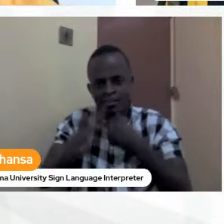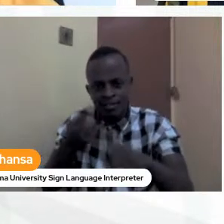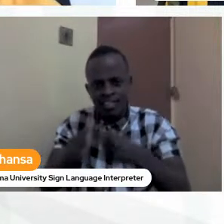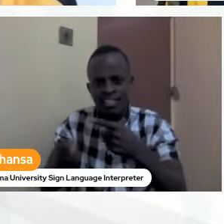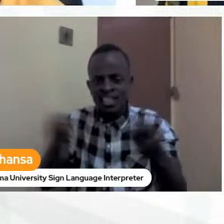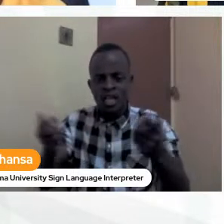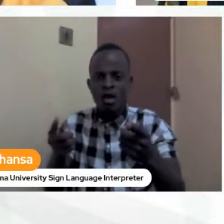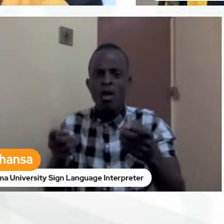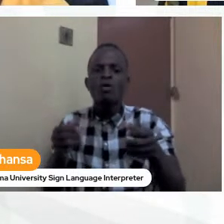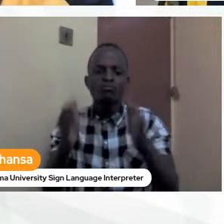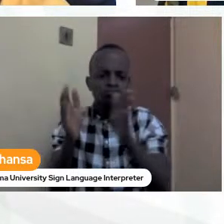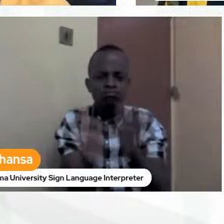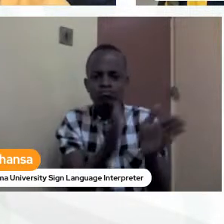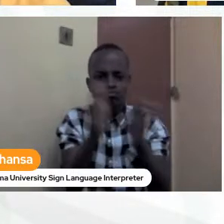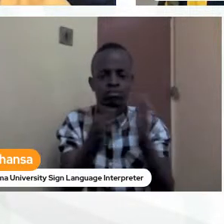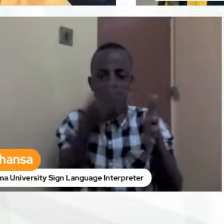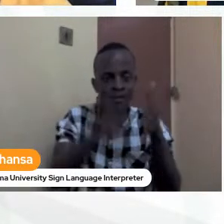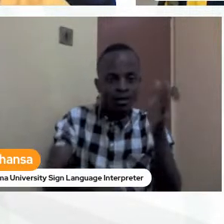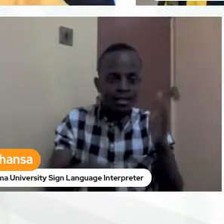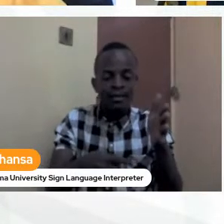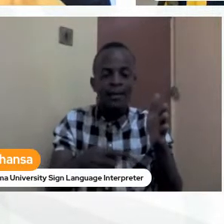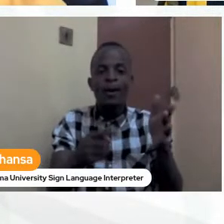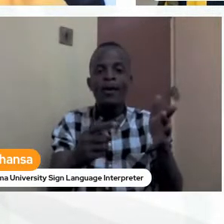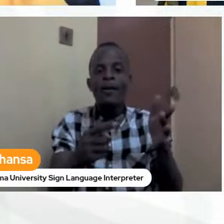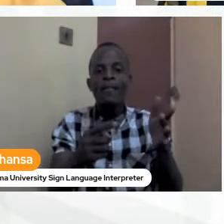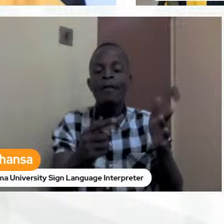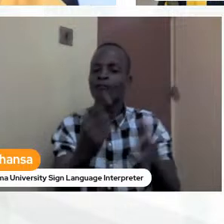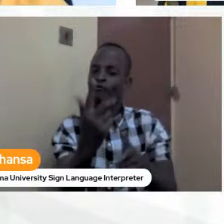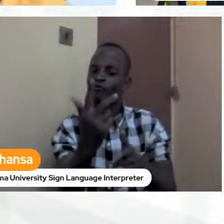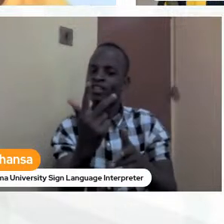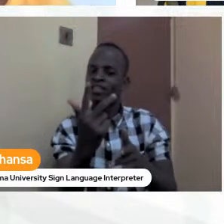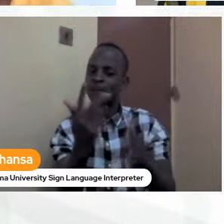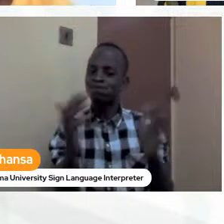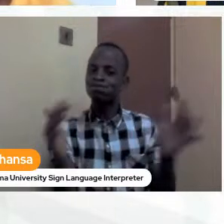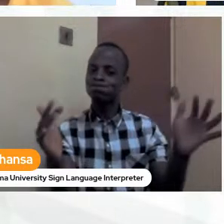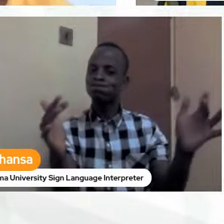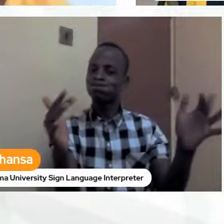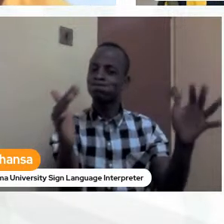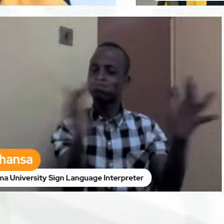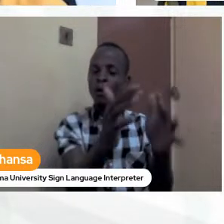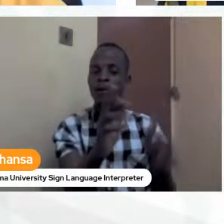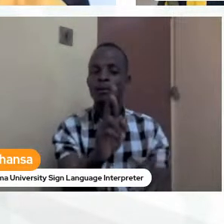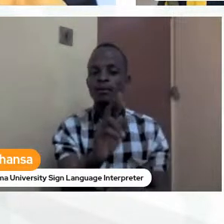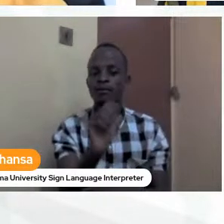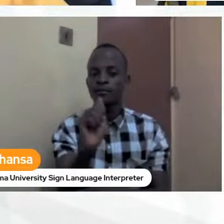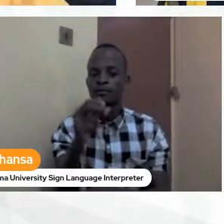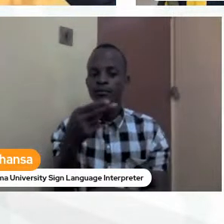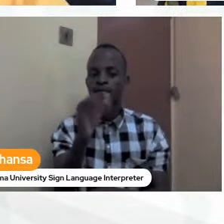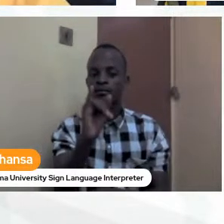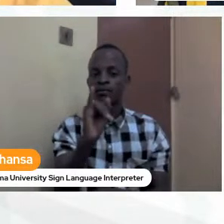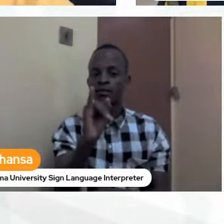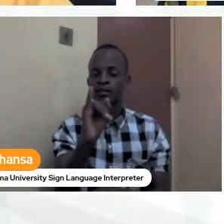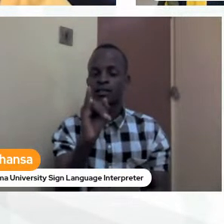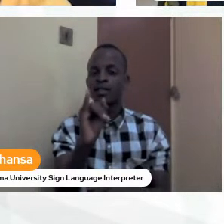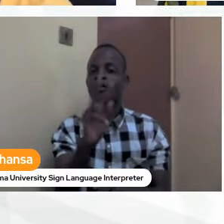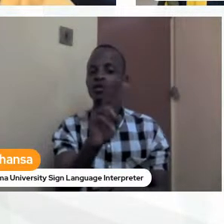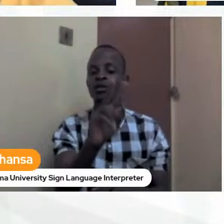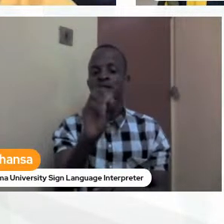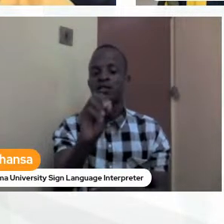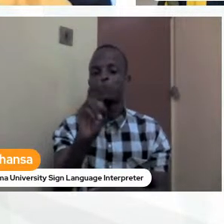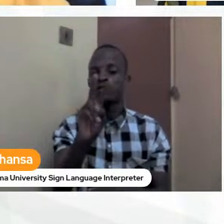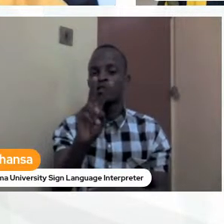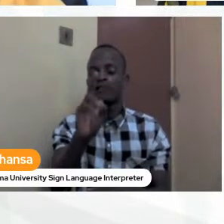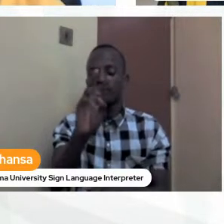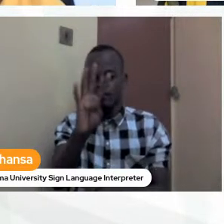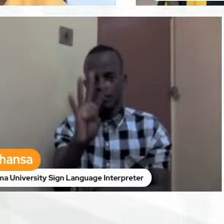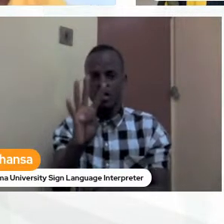Adolescent Health Indaba RAHi 2024. With me today on the show, I have Songiso, I have Lance, and